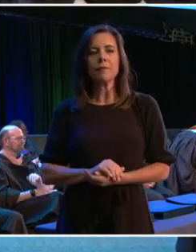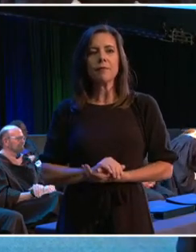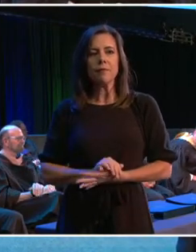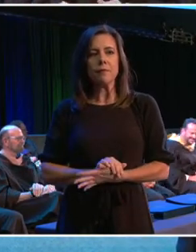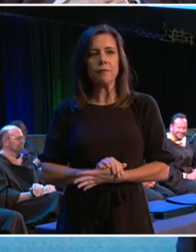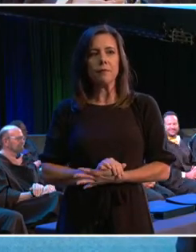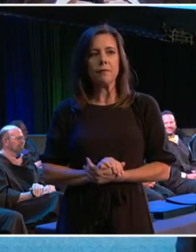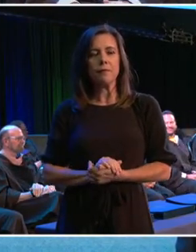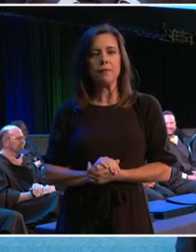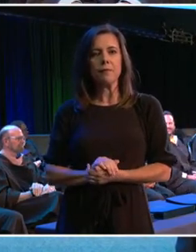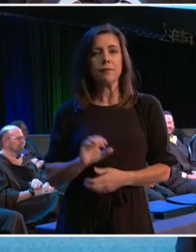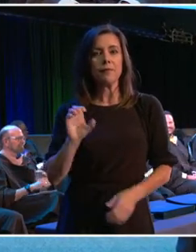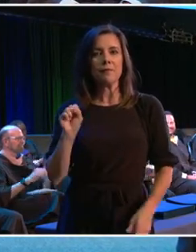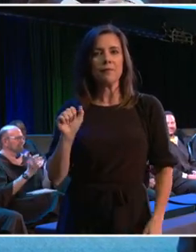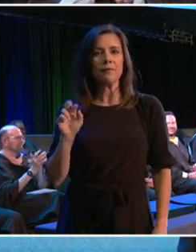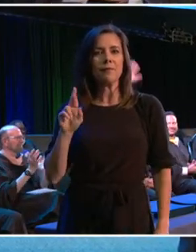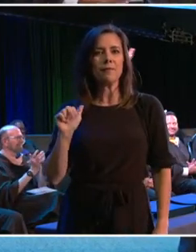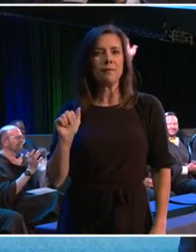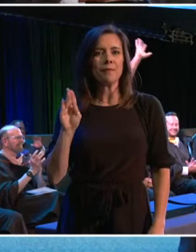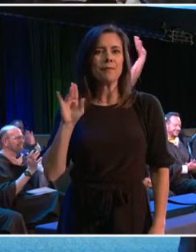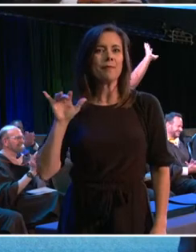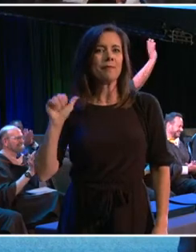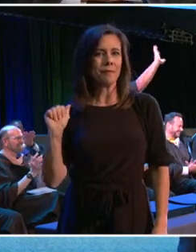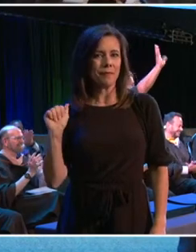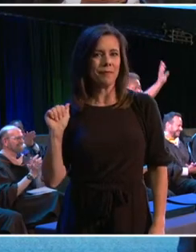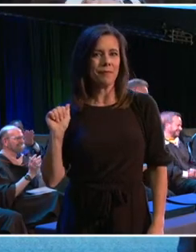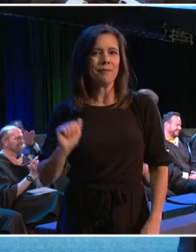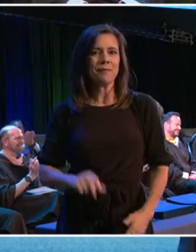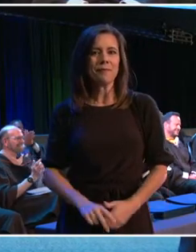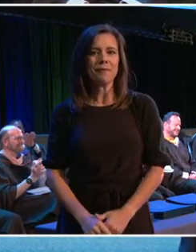and Mr. Gilbert Sarabia.